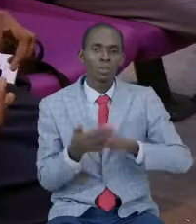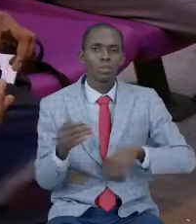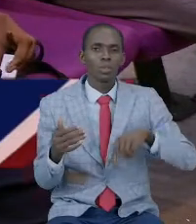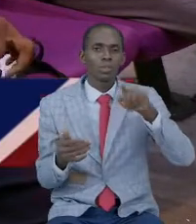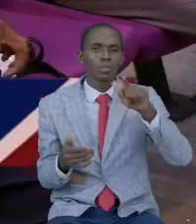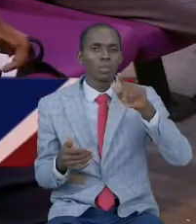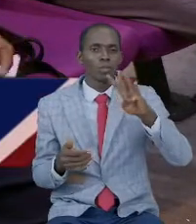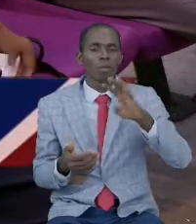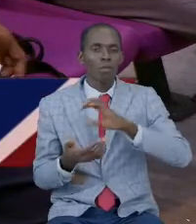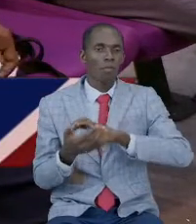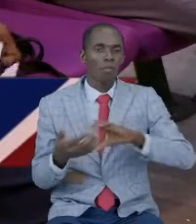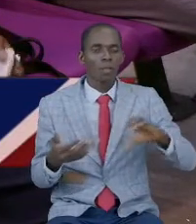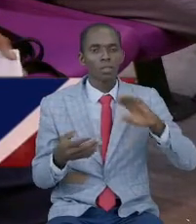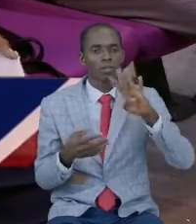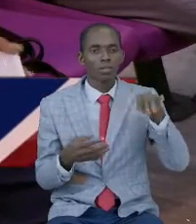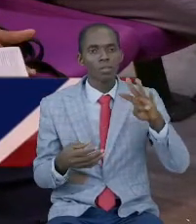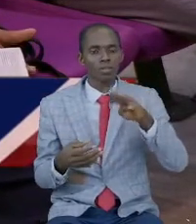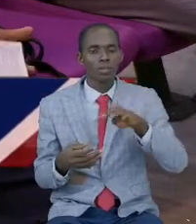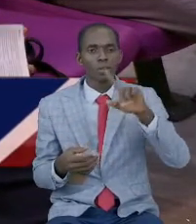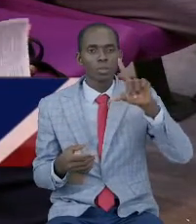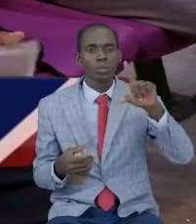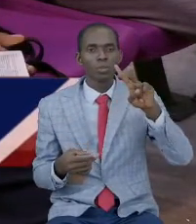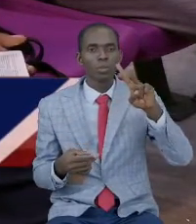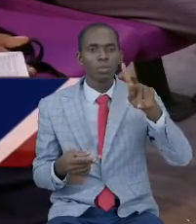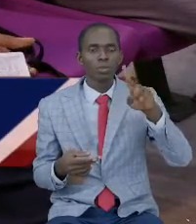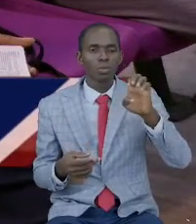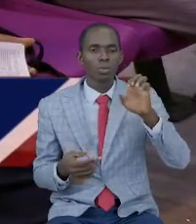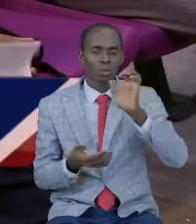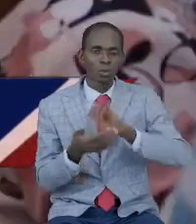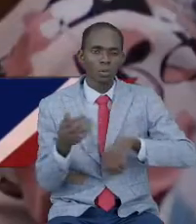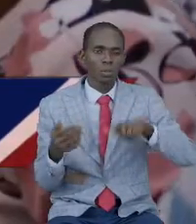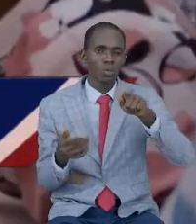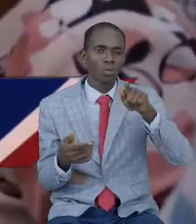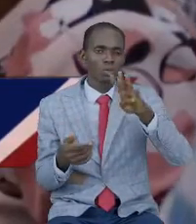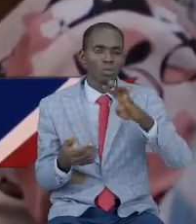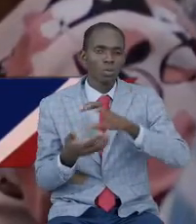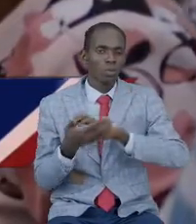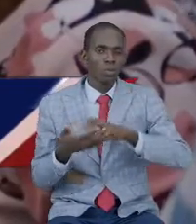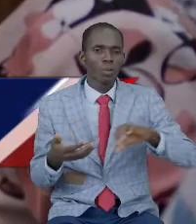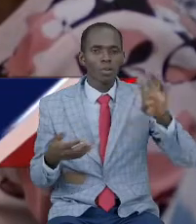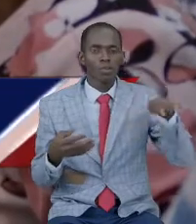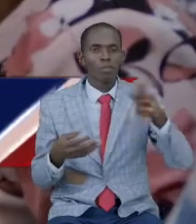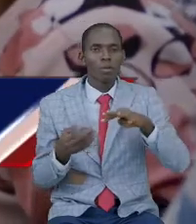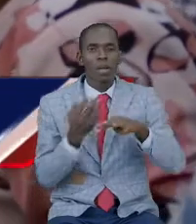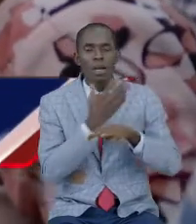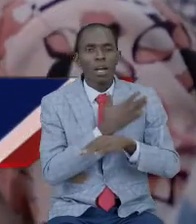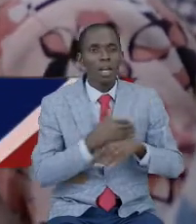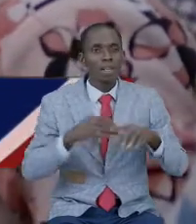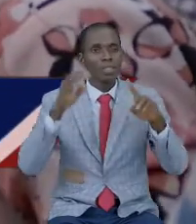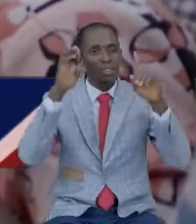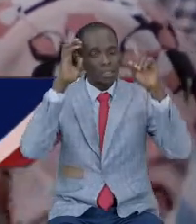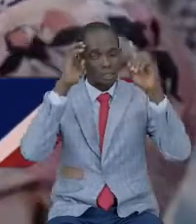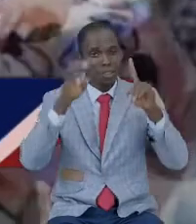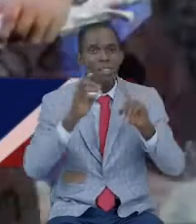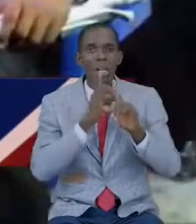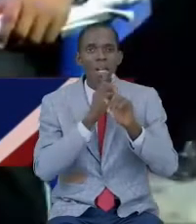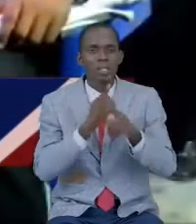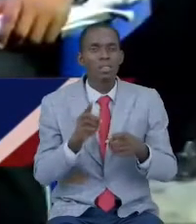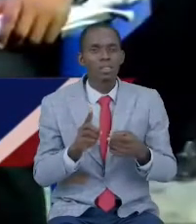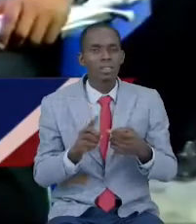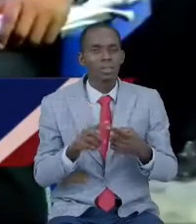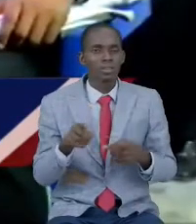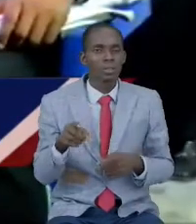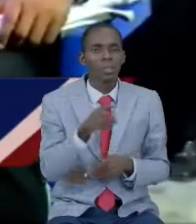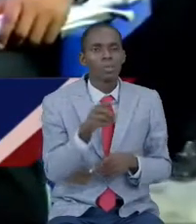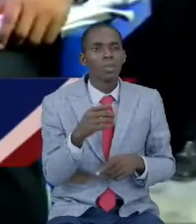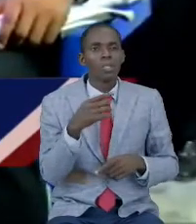verse 44. Luke 24, verse 44, and he said unto them, that's Christ, these are